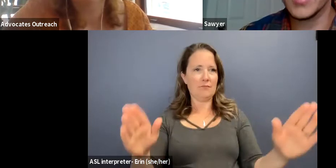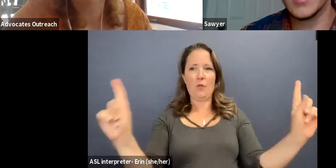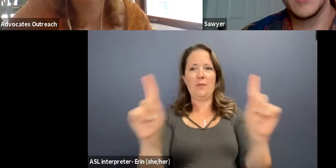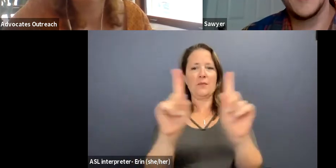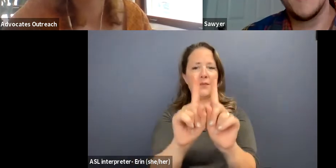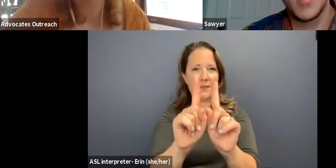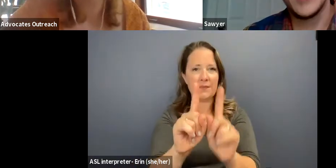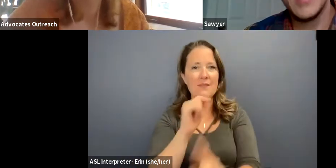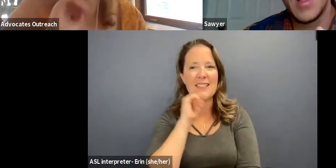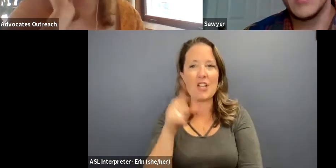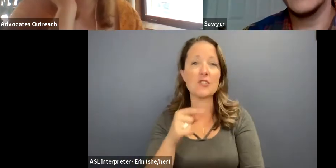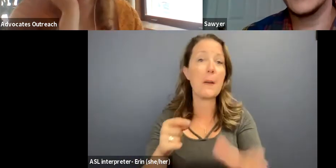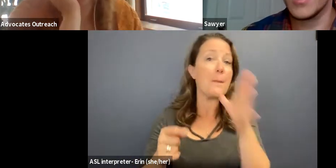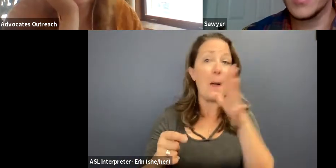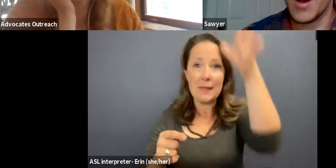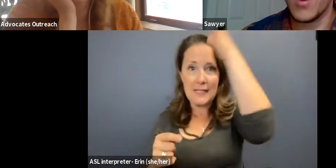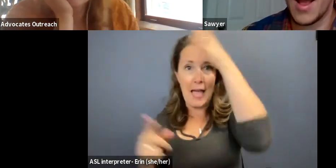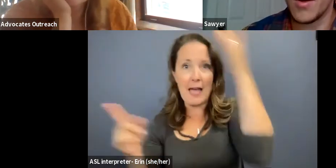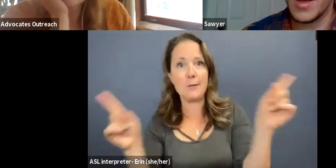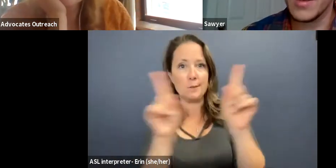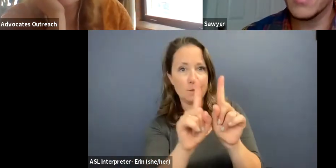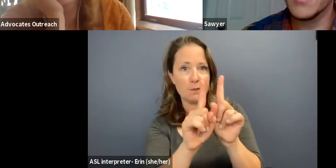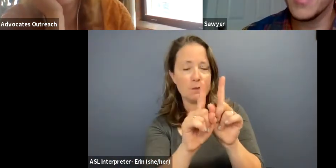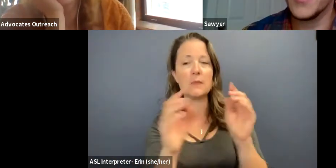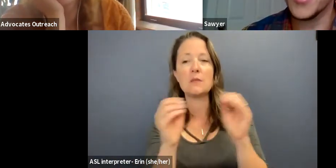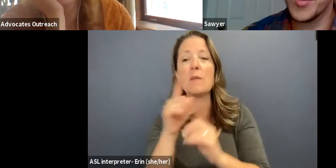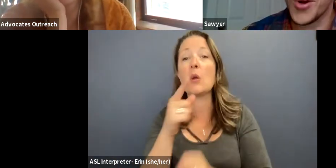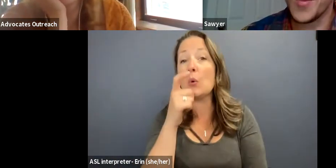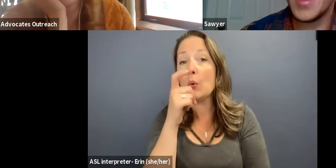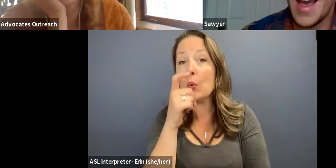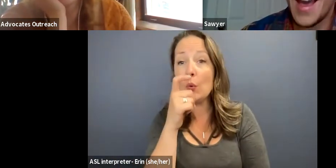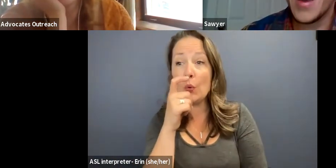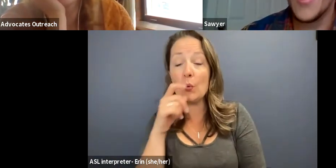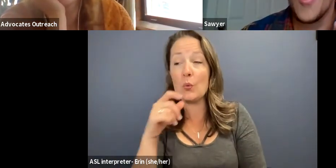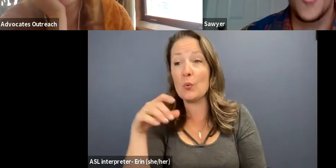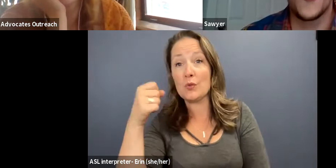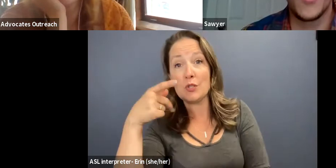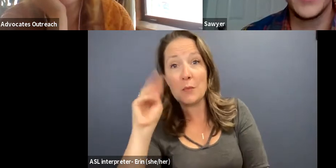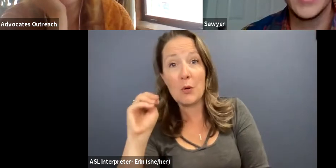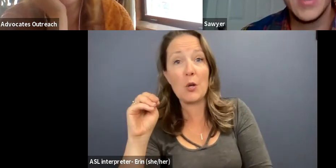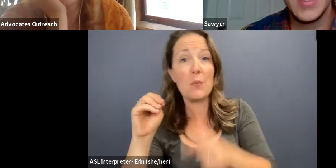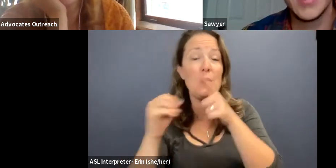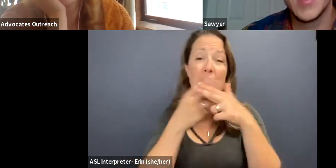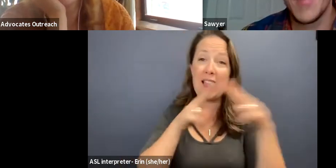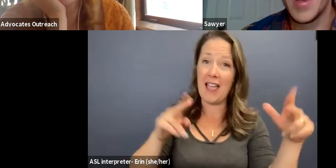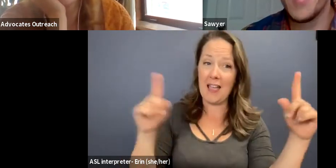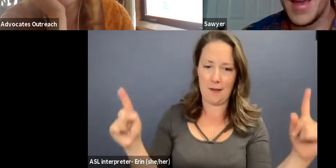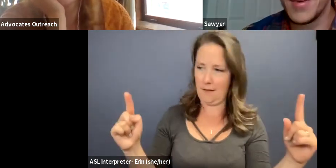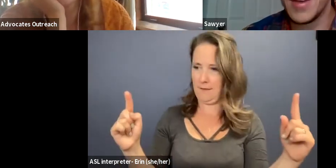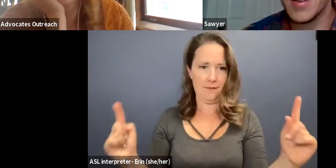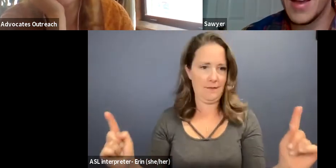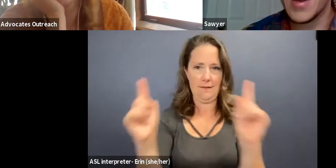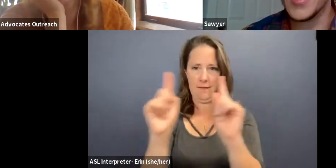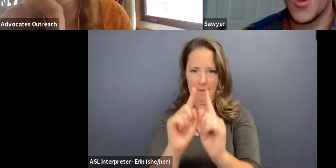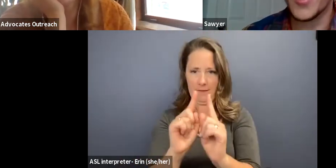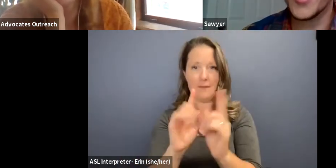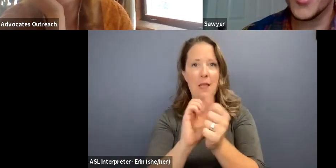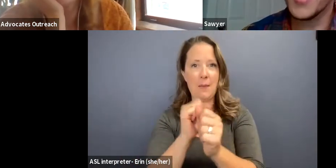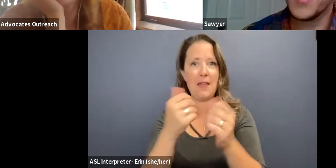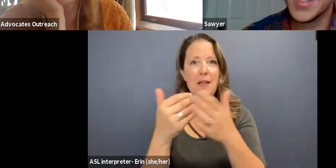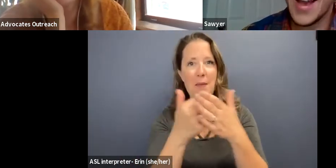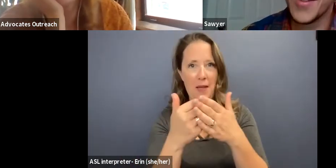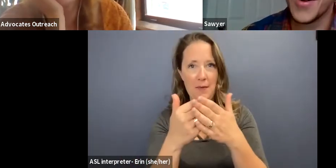like cartoon pictures of a sperm and an egg. And then it says, the egg tells the sperm all the stories it has